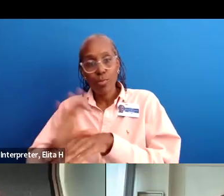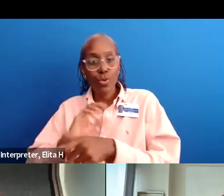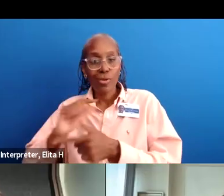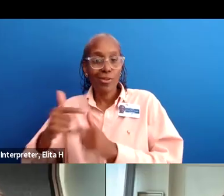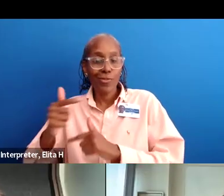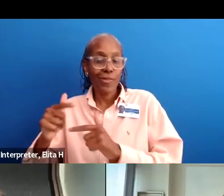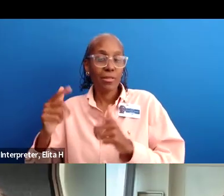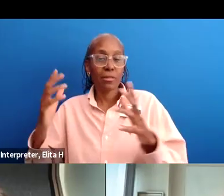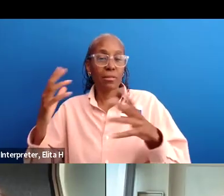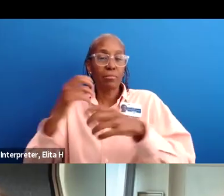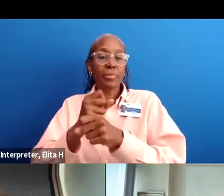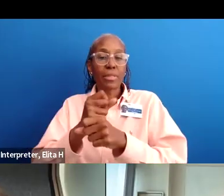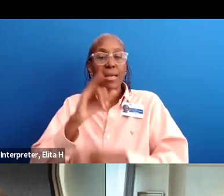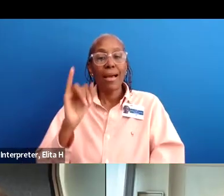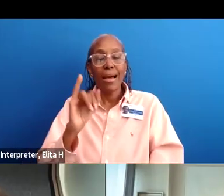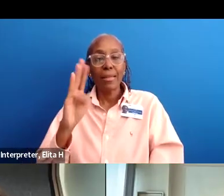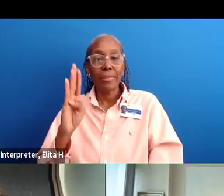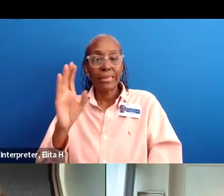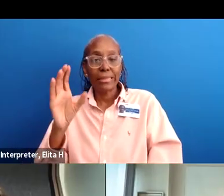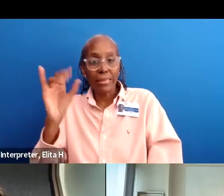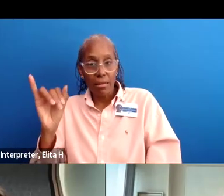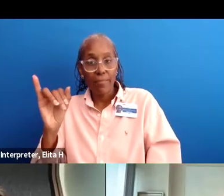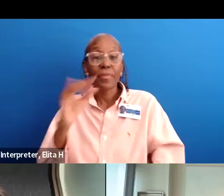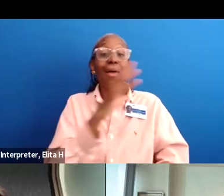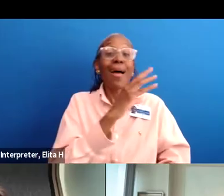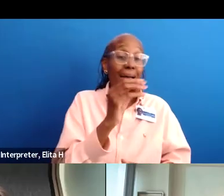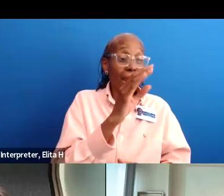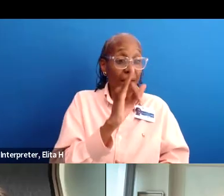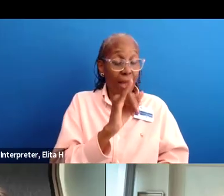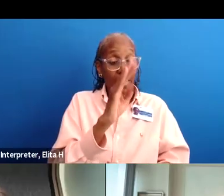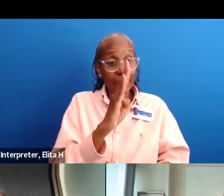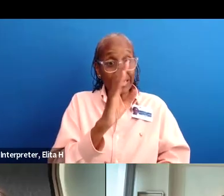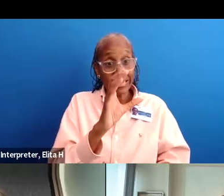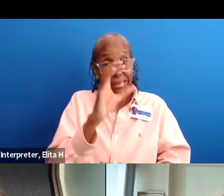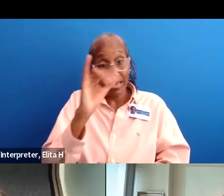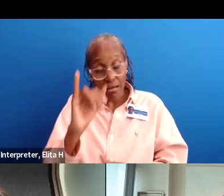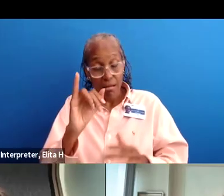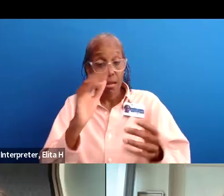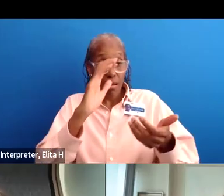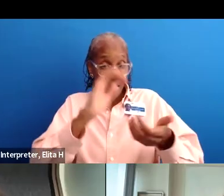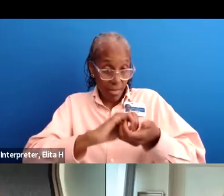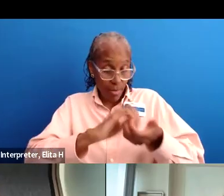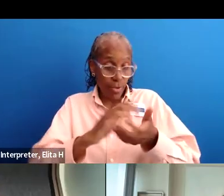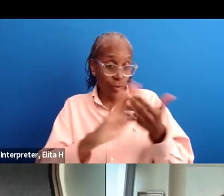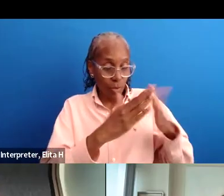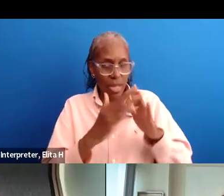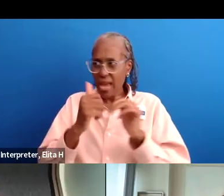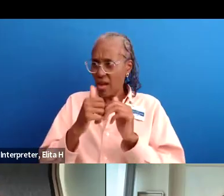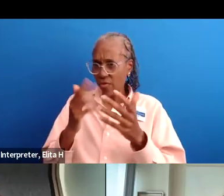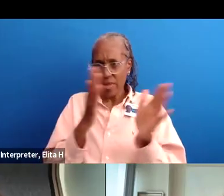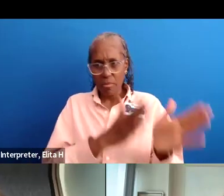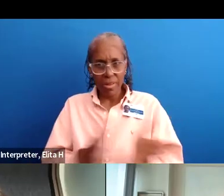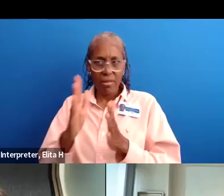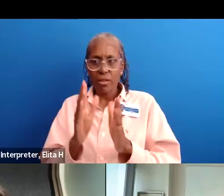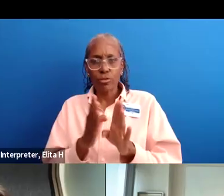about how the IBCI collaborative community is working to advance the implantable brain-computer interface